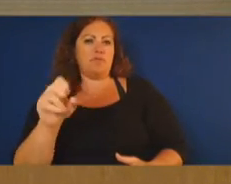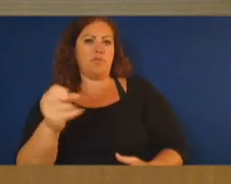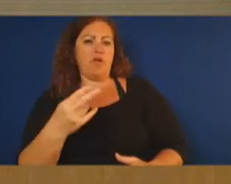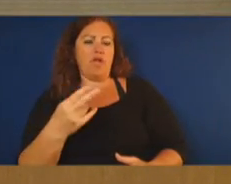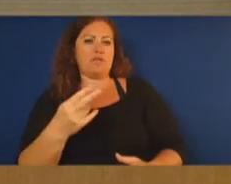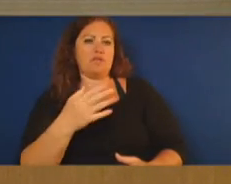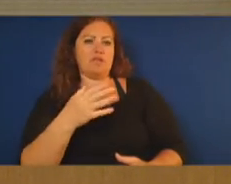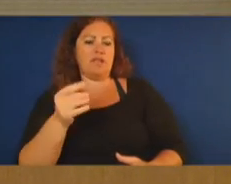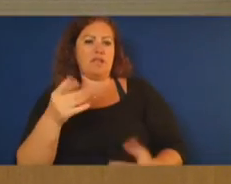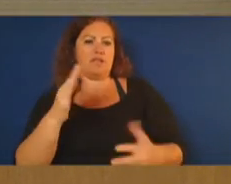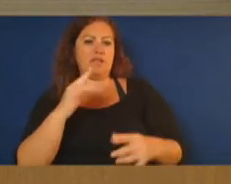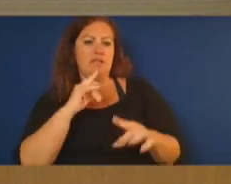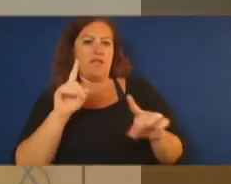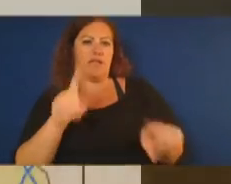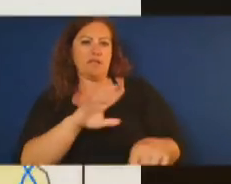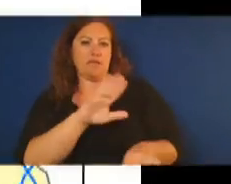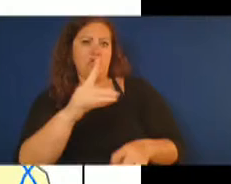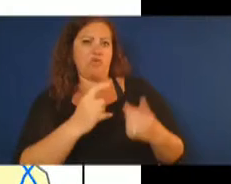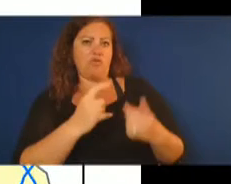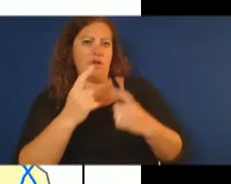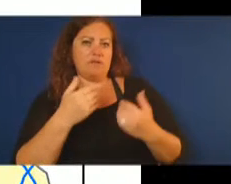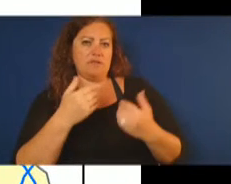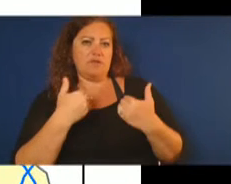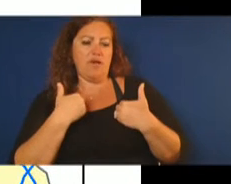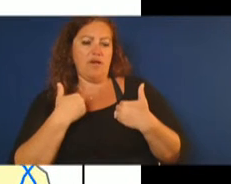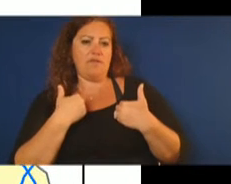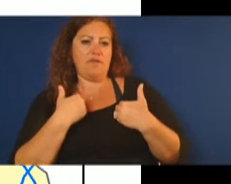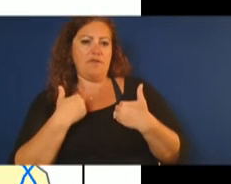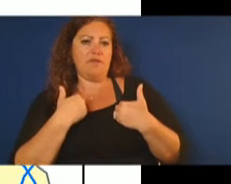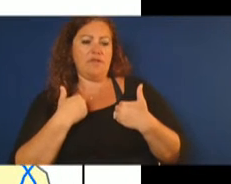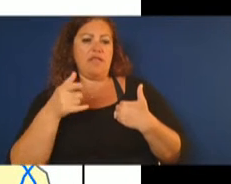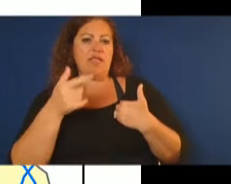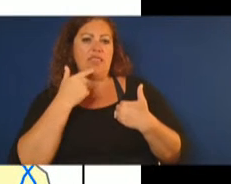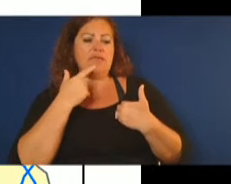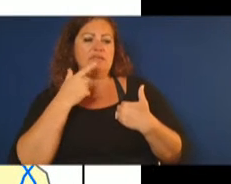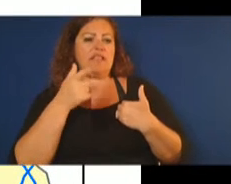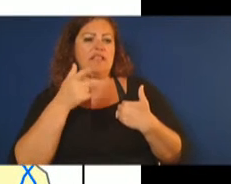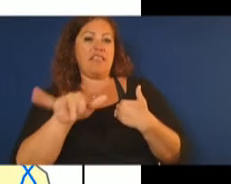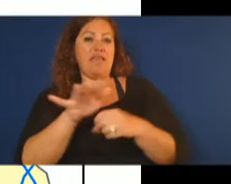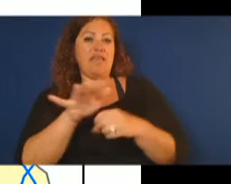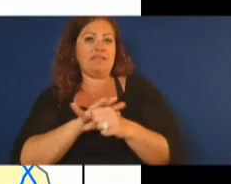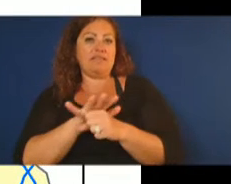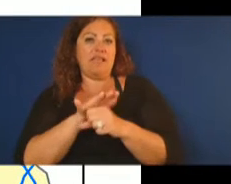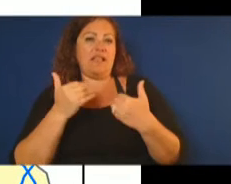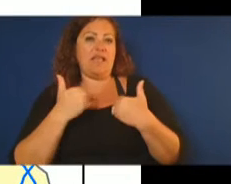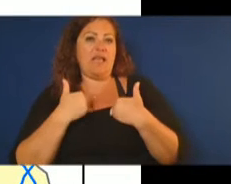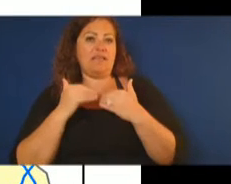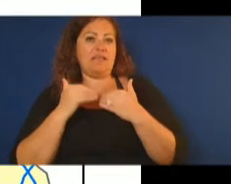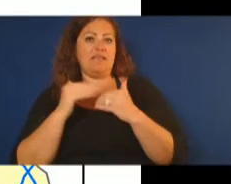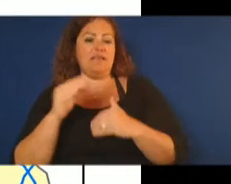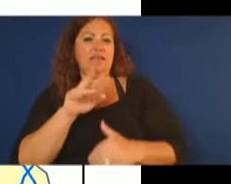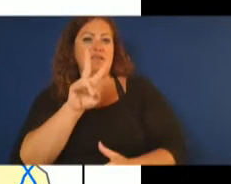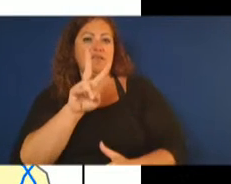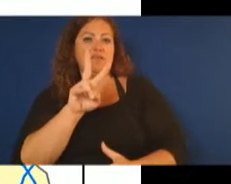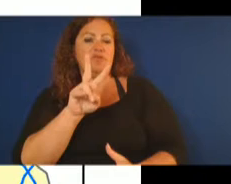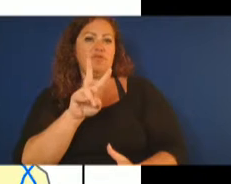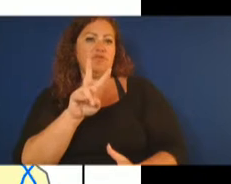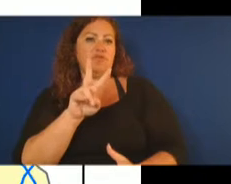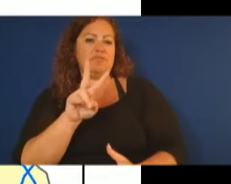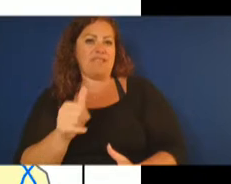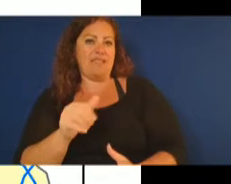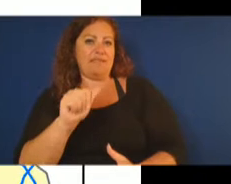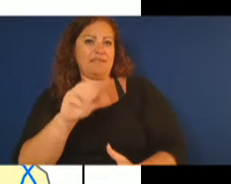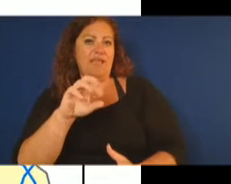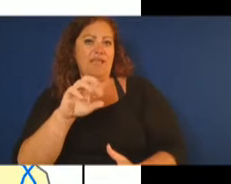answer any questions you may have uh as Mr petton stated the site contains about just over two tents of acre located on the west